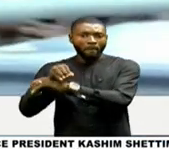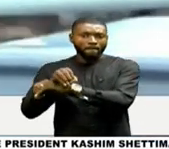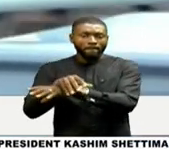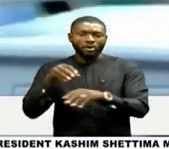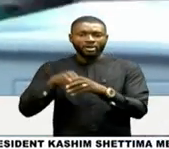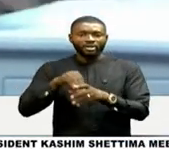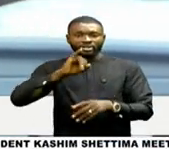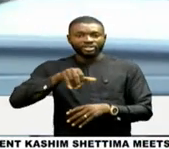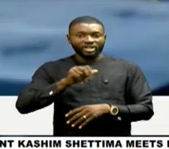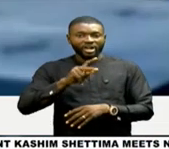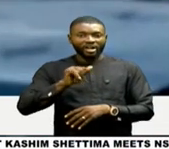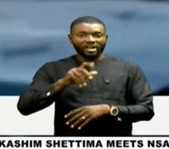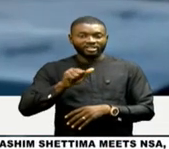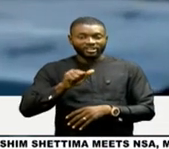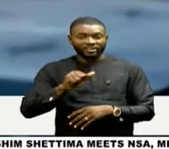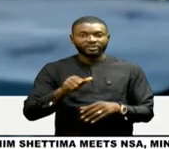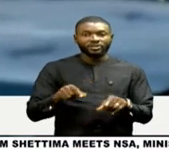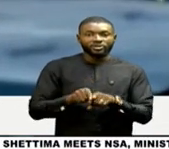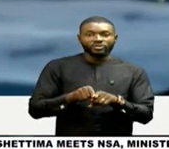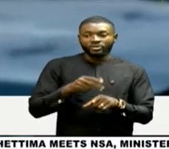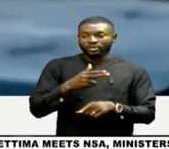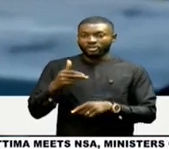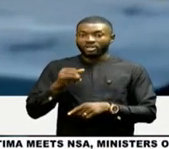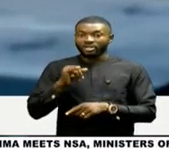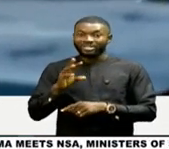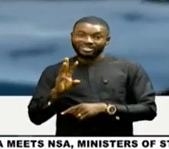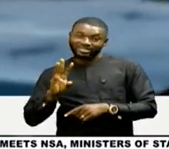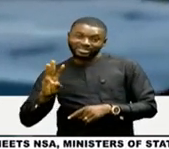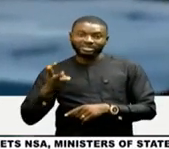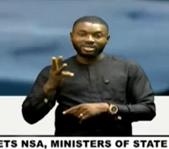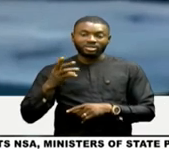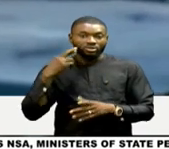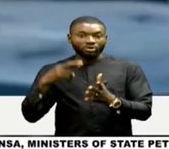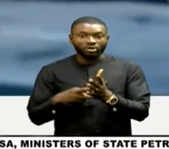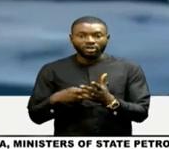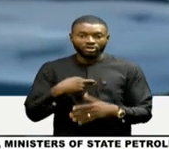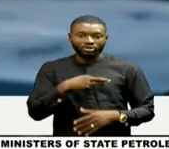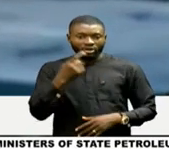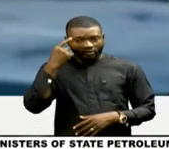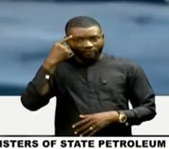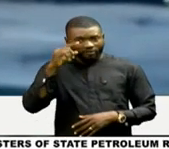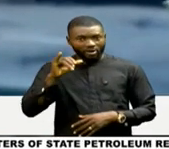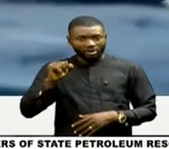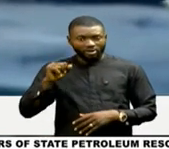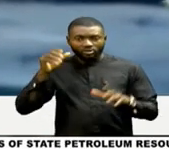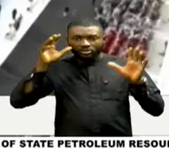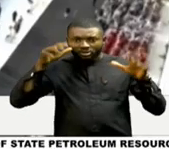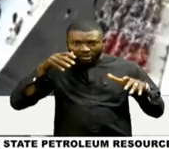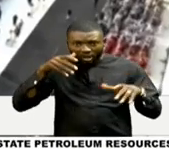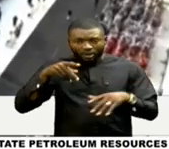before leaders of Indonesia's six recognized religions of Islam, Protestantism,